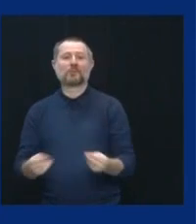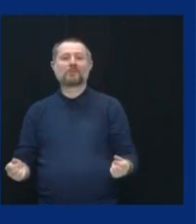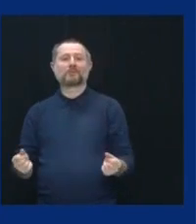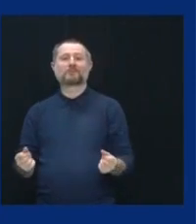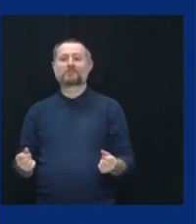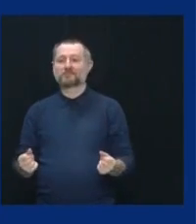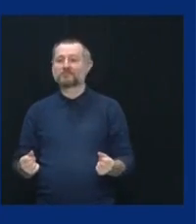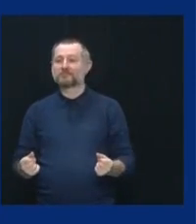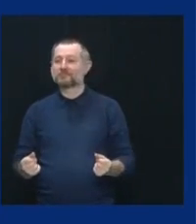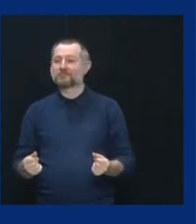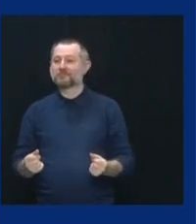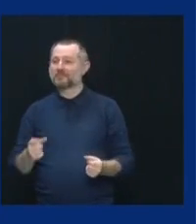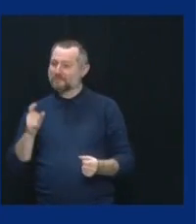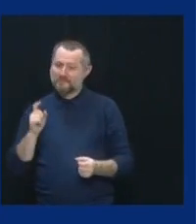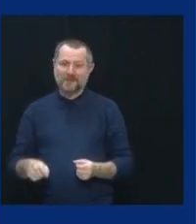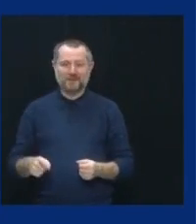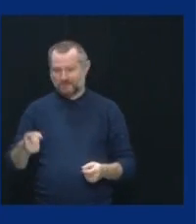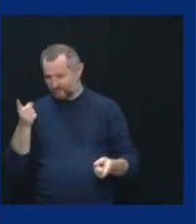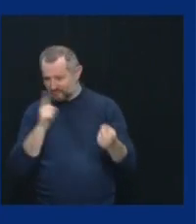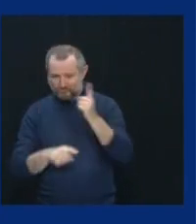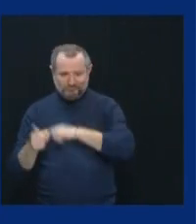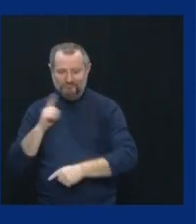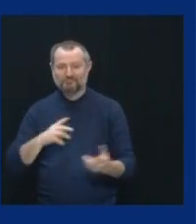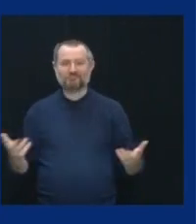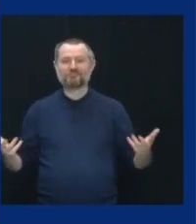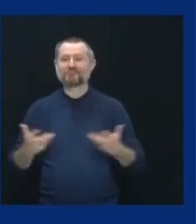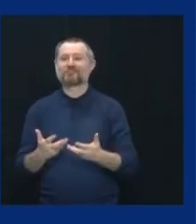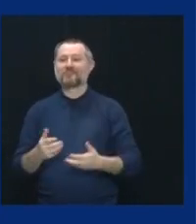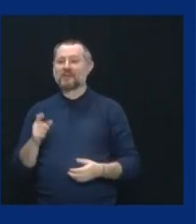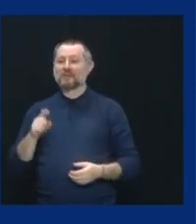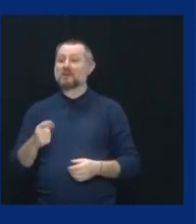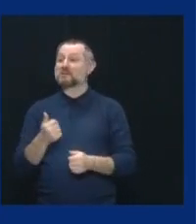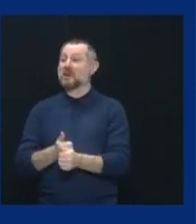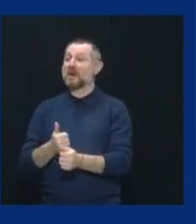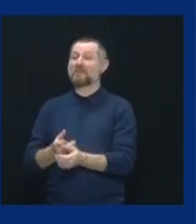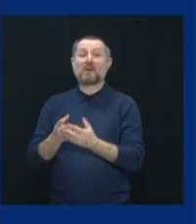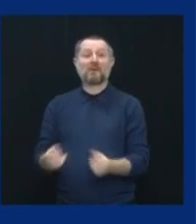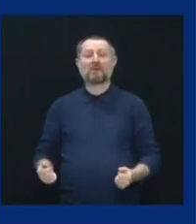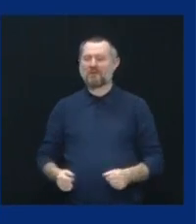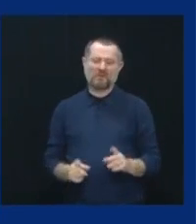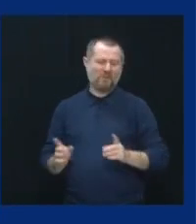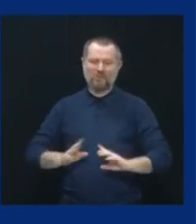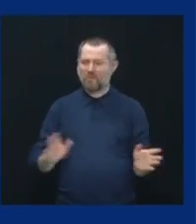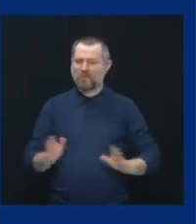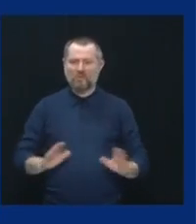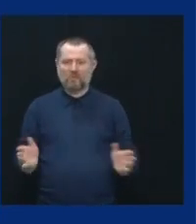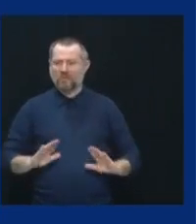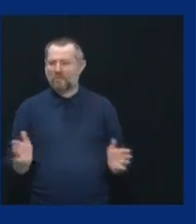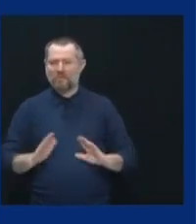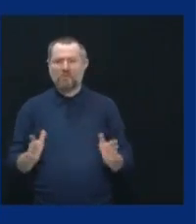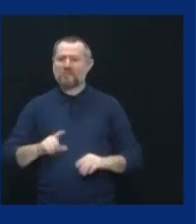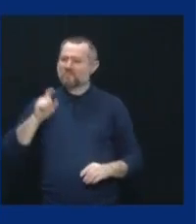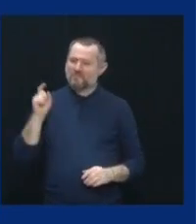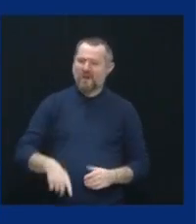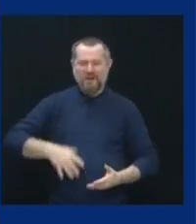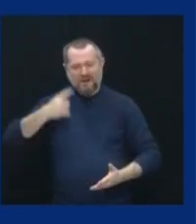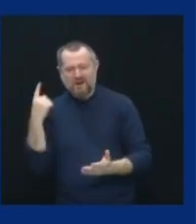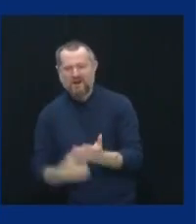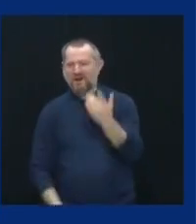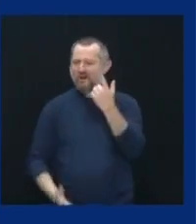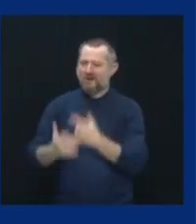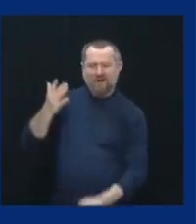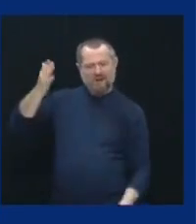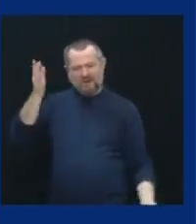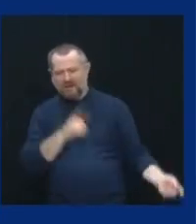And it has to be reconciled, Steve. It doesn't happen on its own. You're going to have a collaborative that does that.